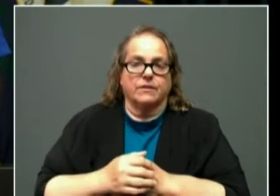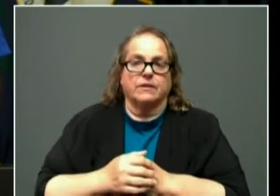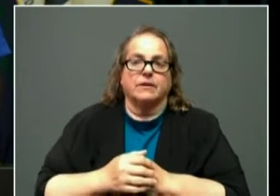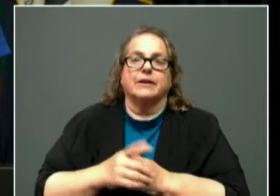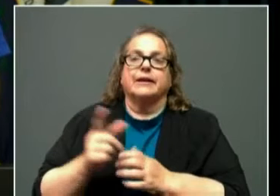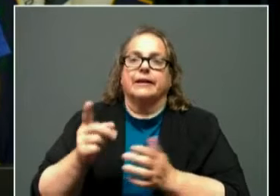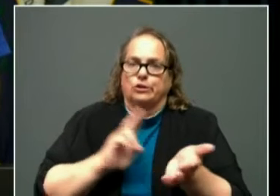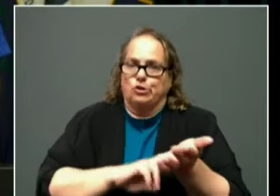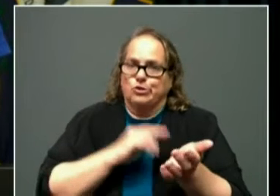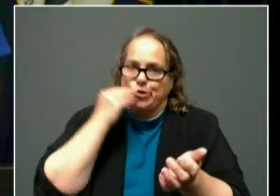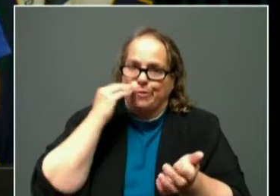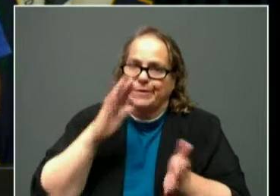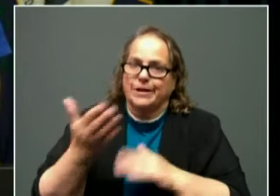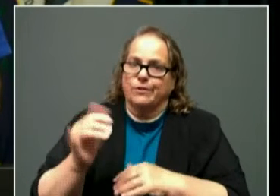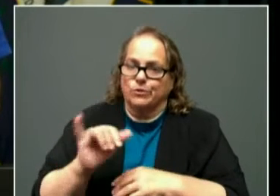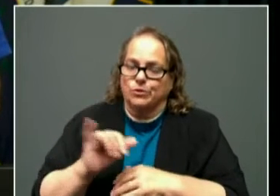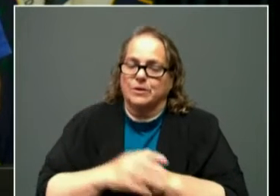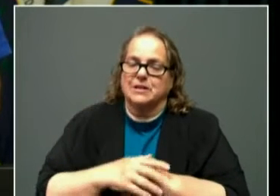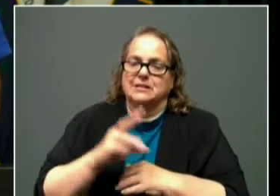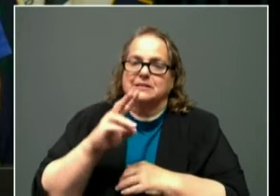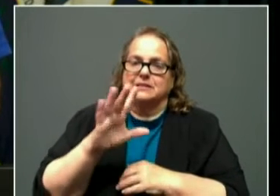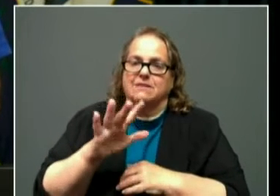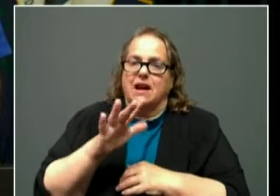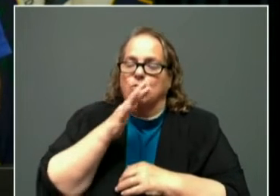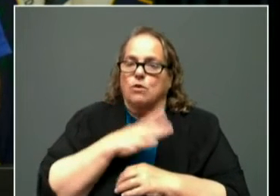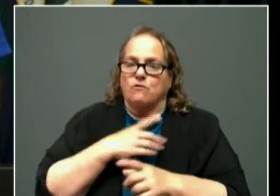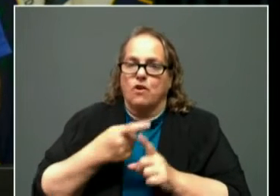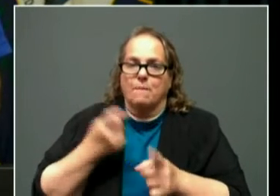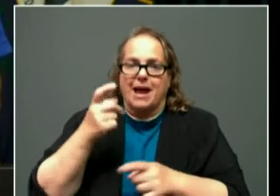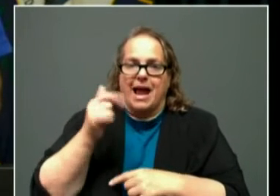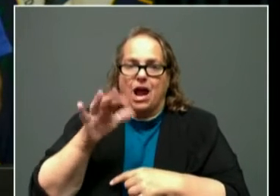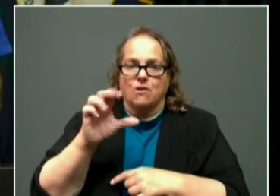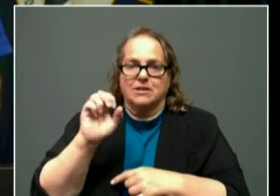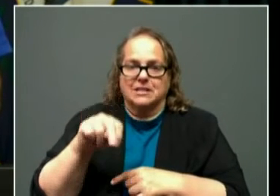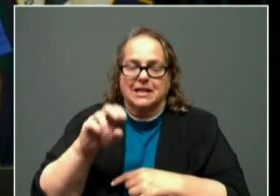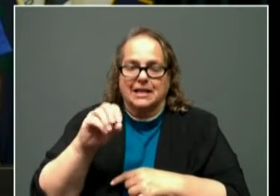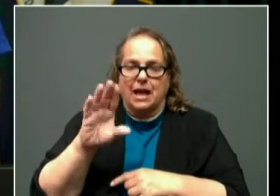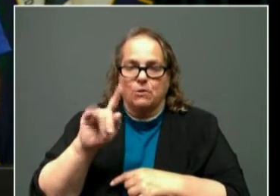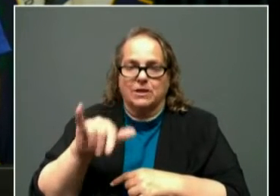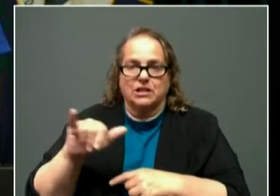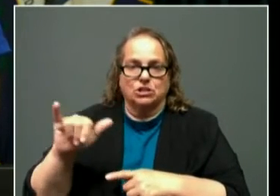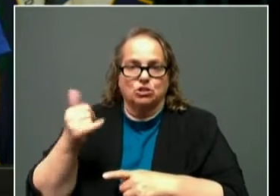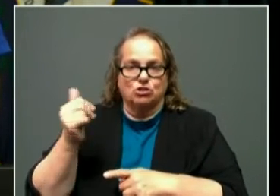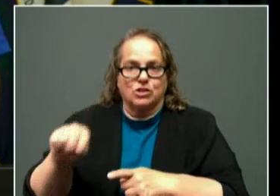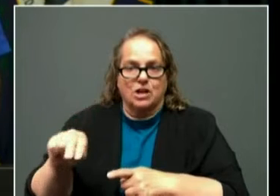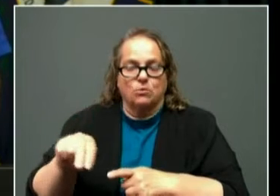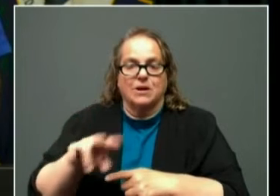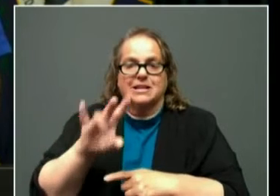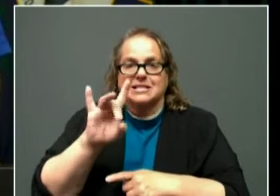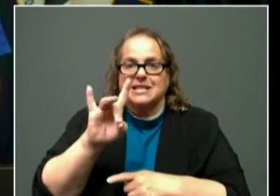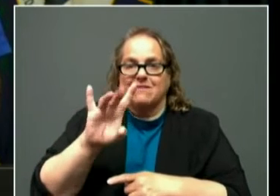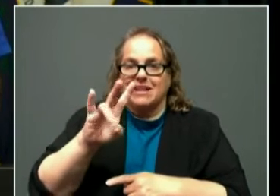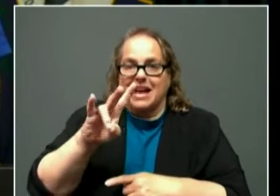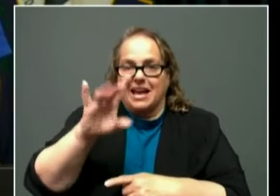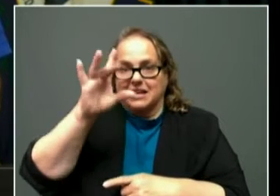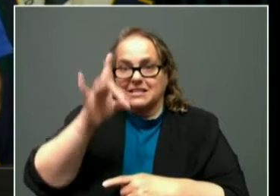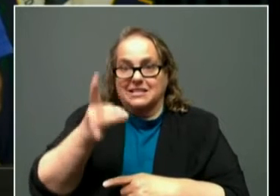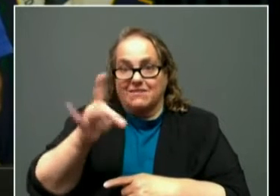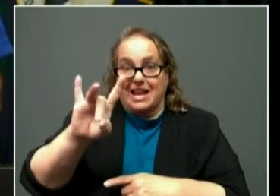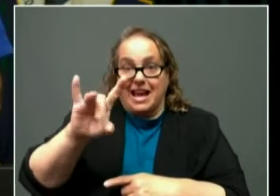A 65-year-old woman from Harrison County. That's a January death. 78-year-old man from Hart County. That's a March